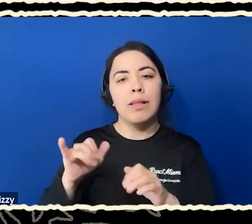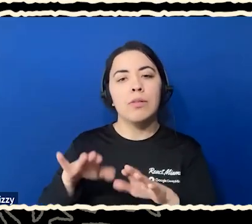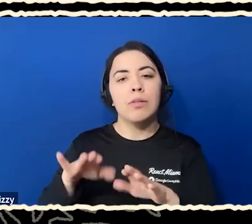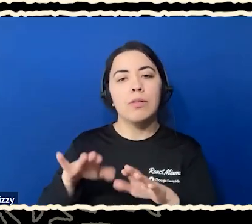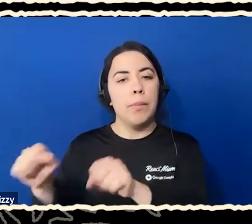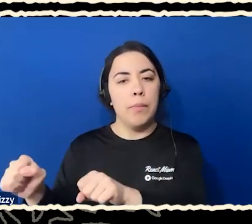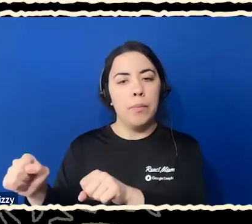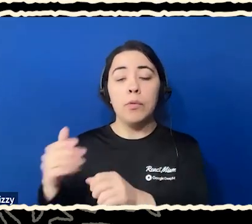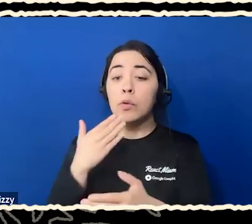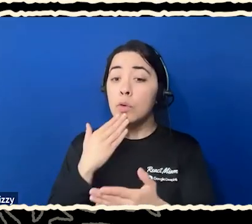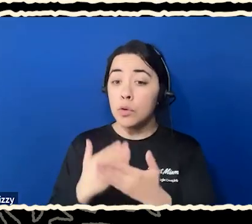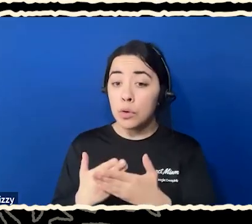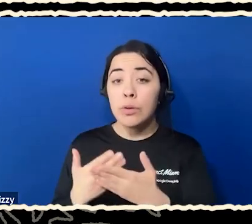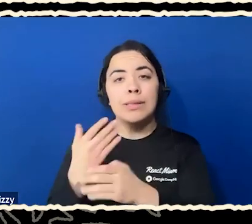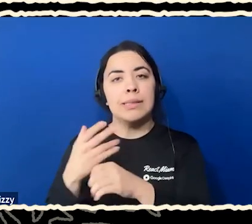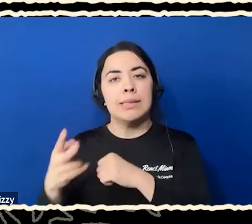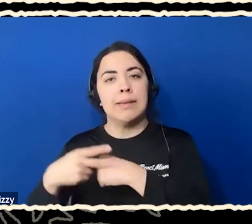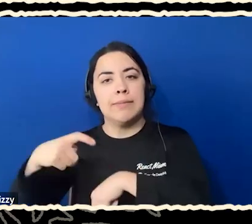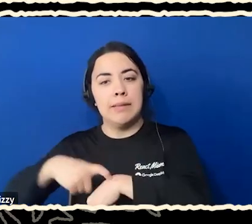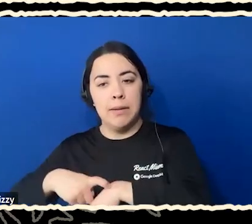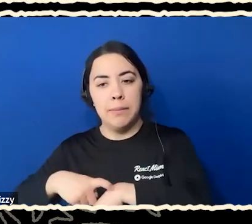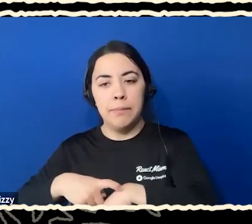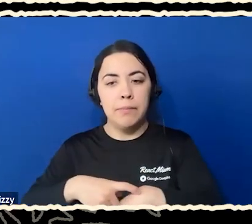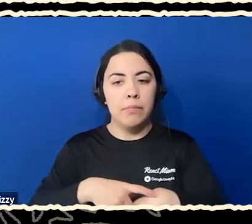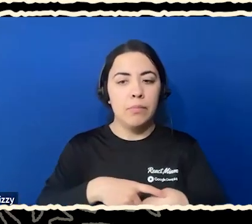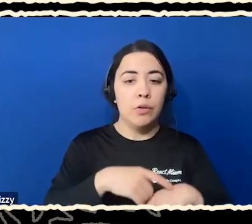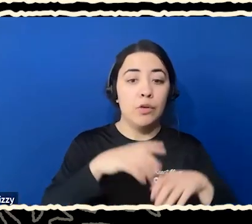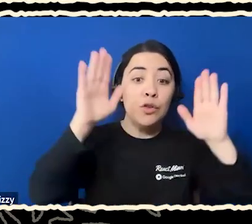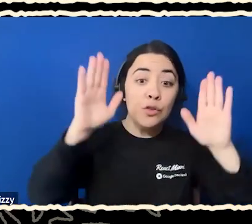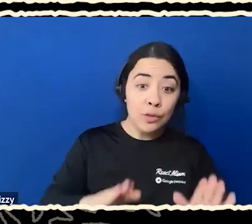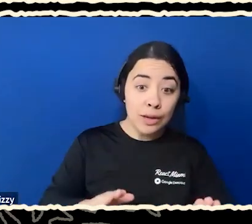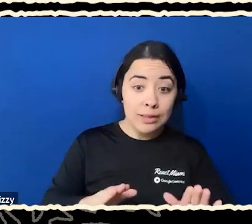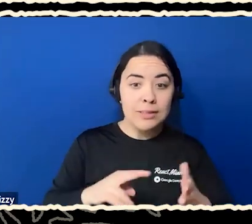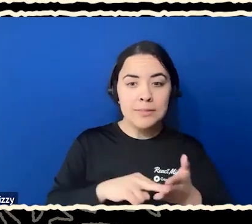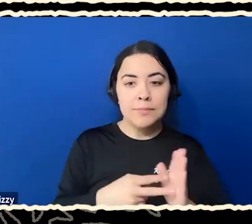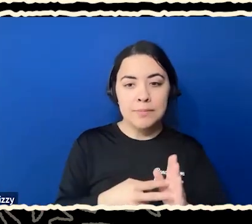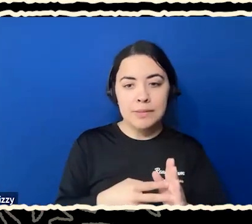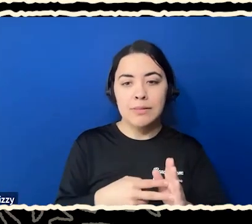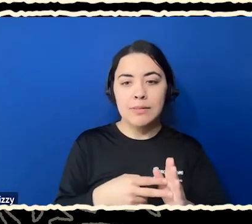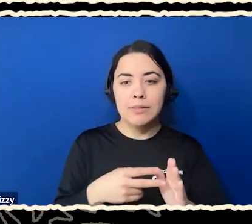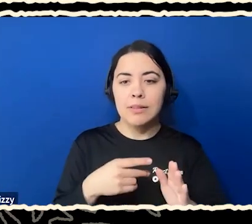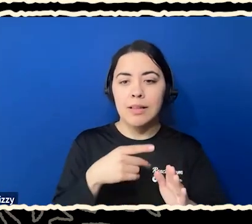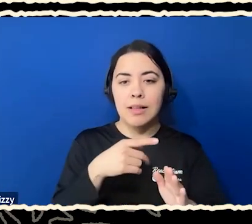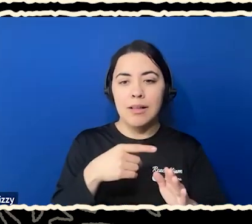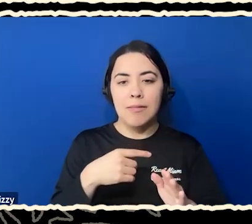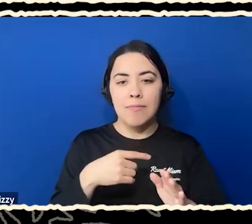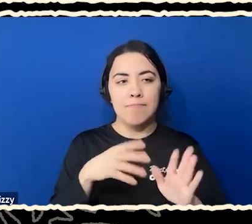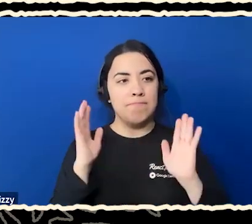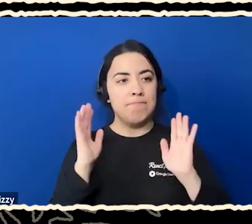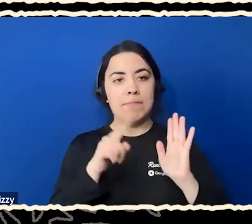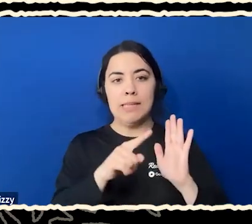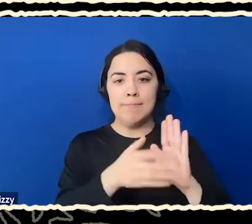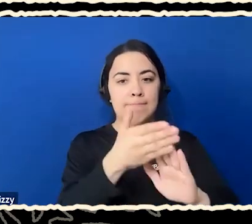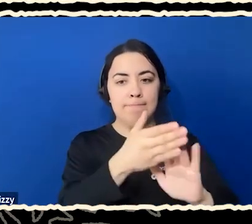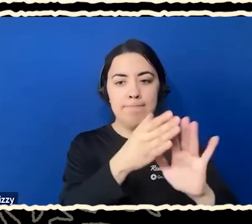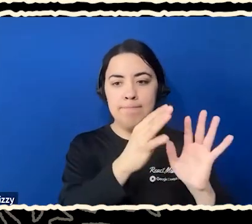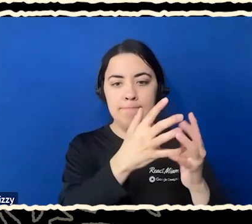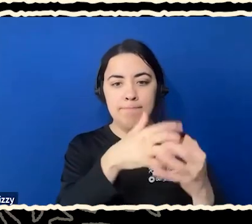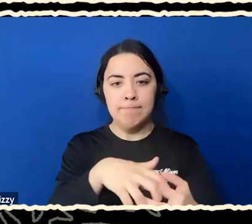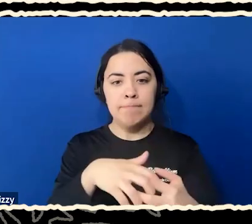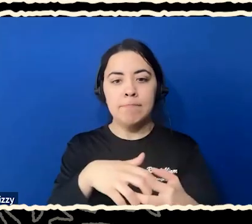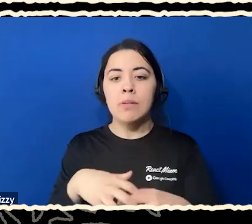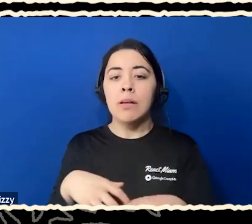let you escape when they inevitably stop working for your reality. I call this the ethics of escape. Conventions are helpful, cages are